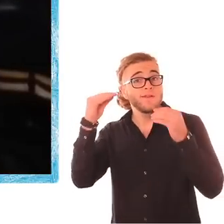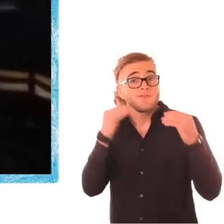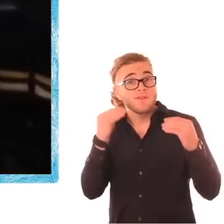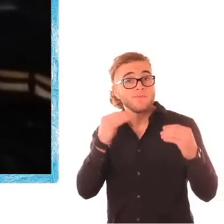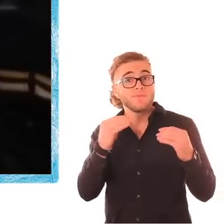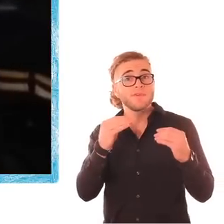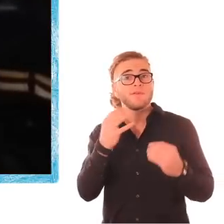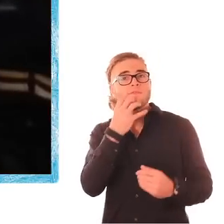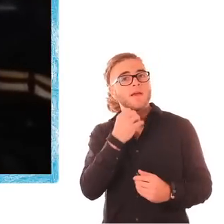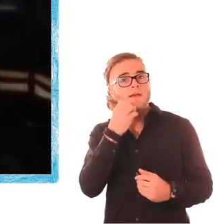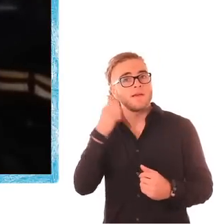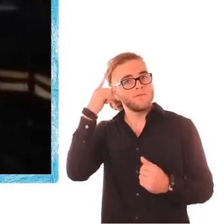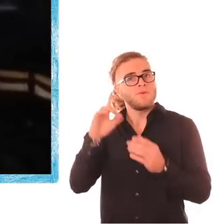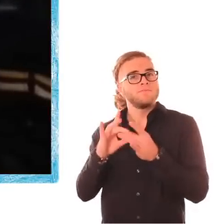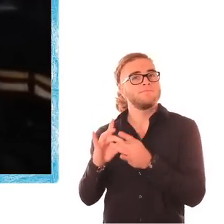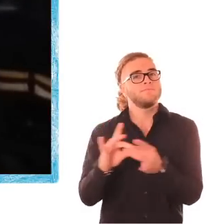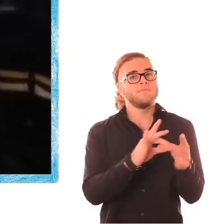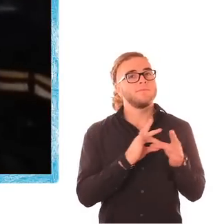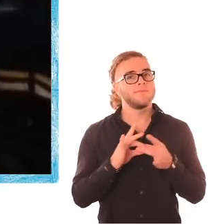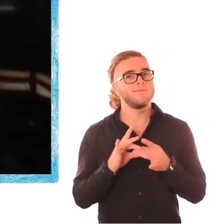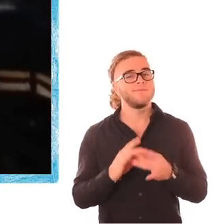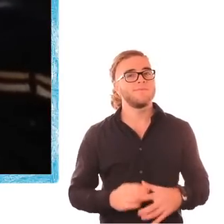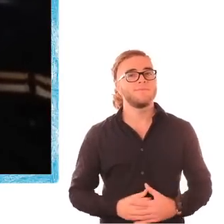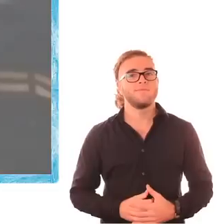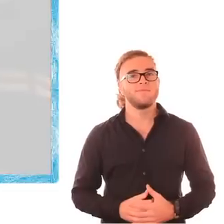They're teaching me values, to show solidarity.